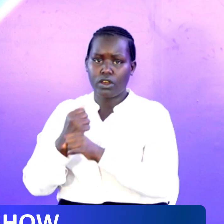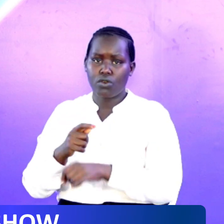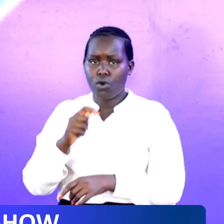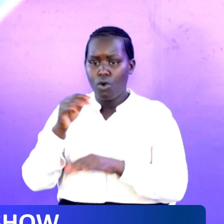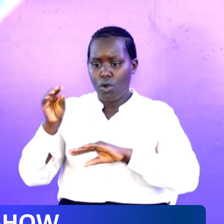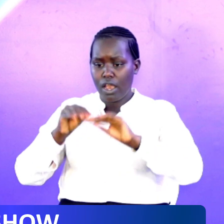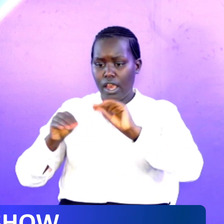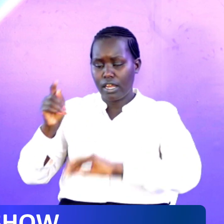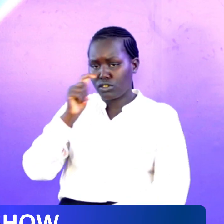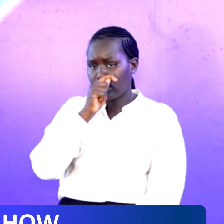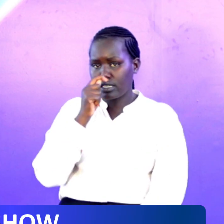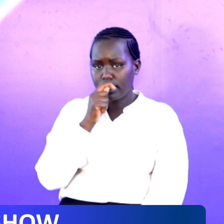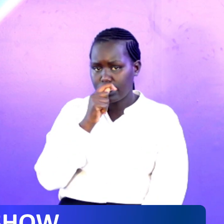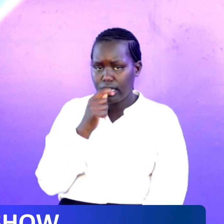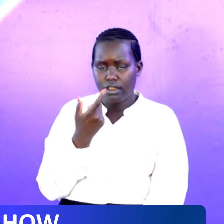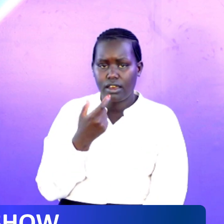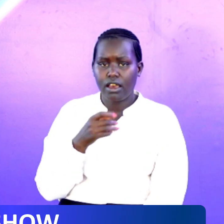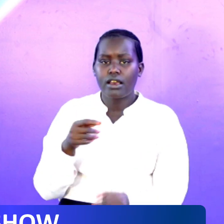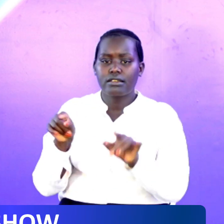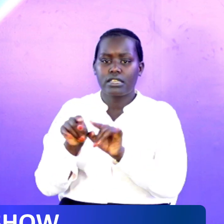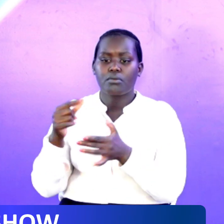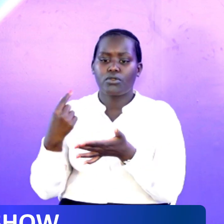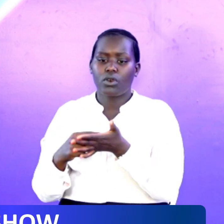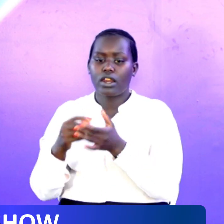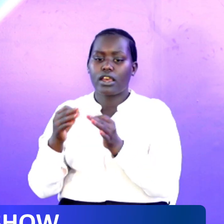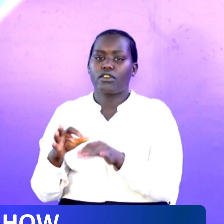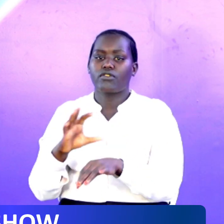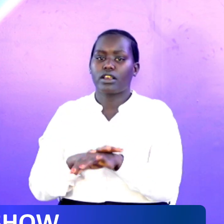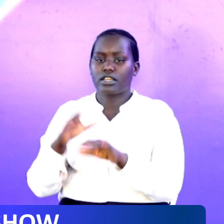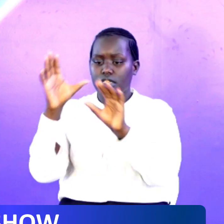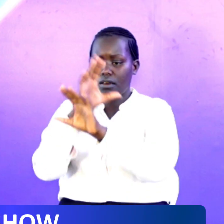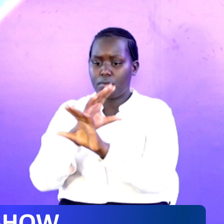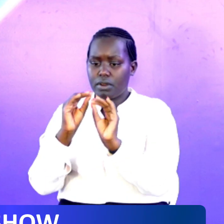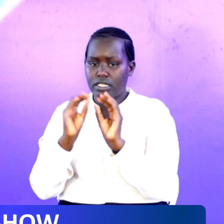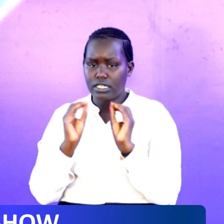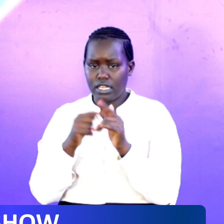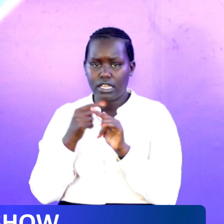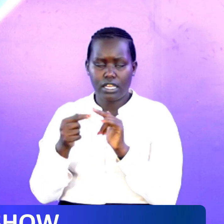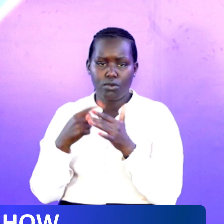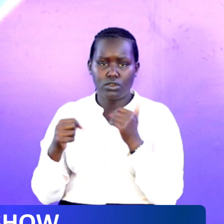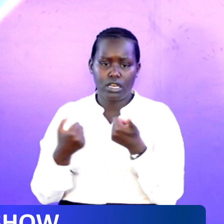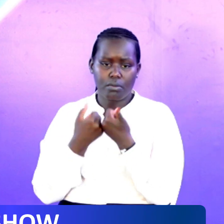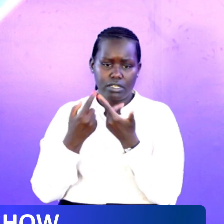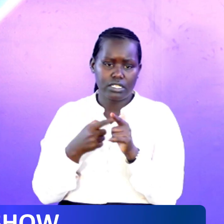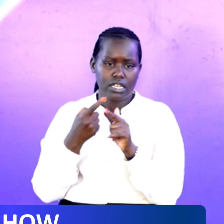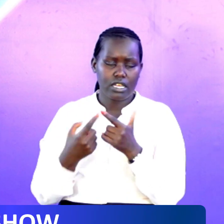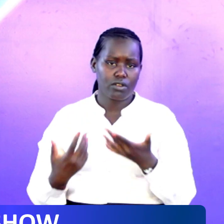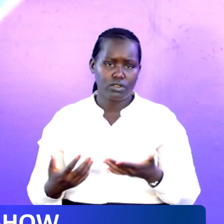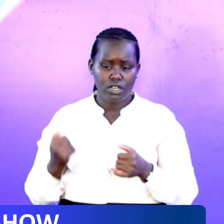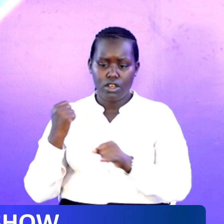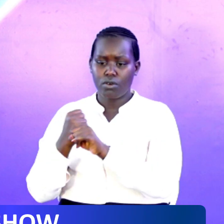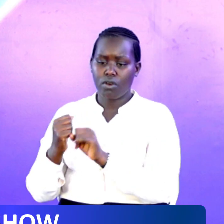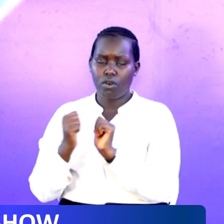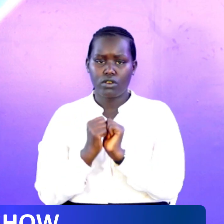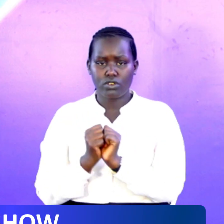How they are doing in Uganda? If they don't get the president, what happens? Then they talk about the sovereignty of a